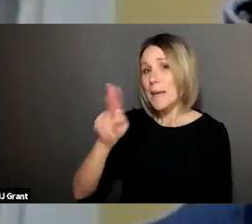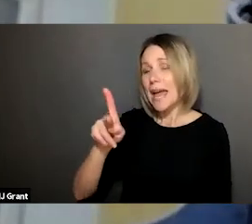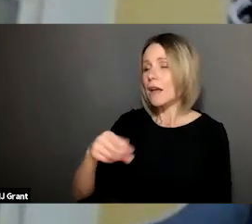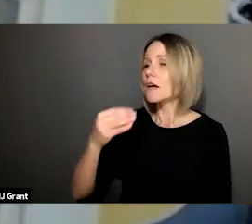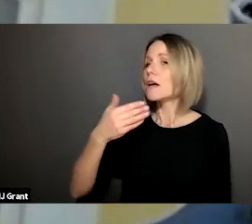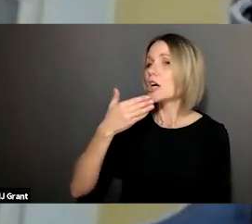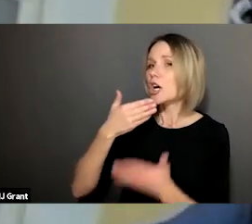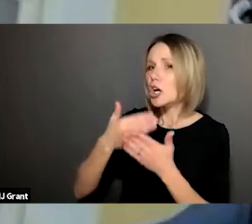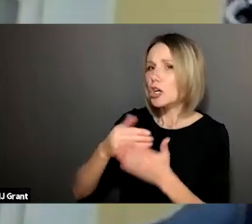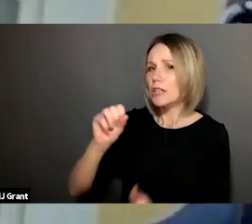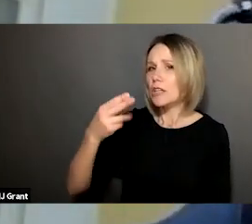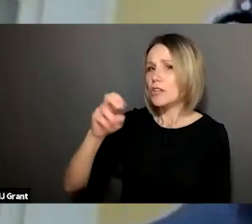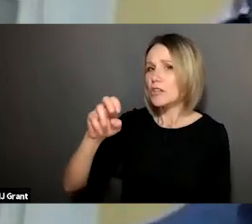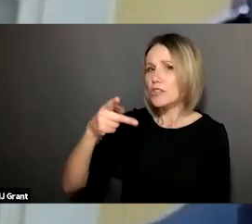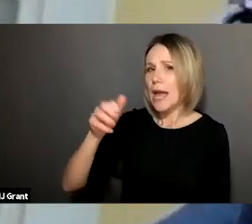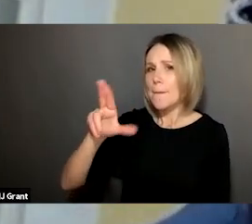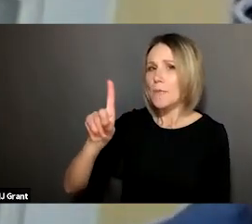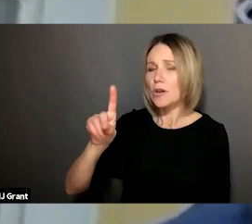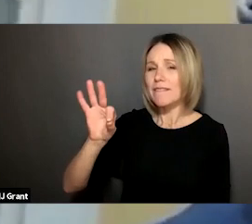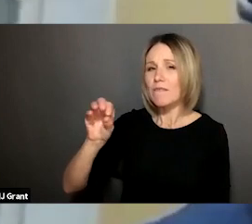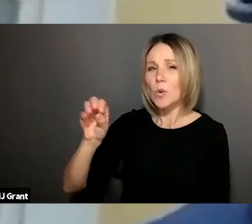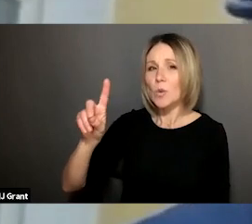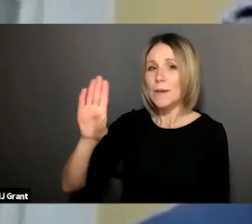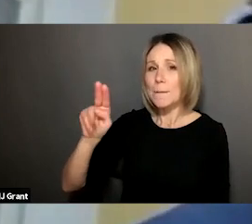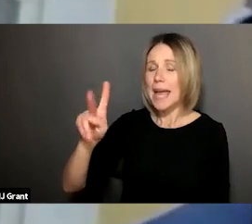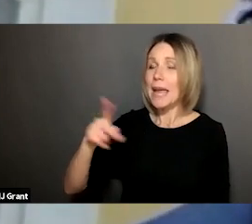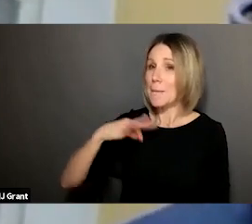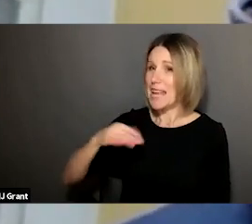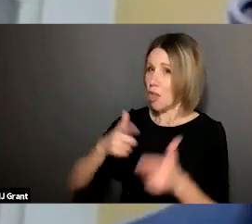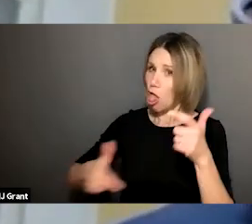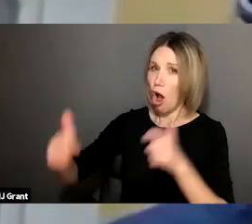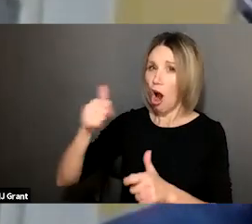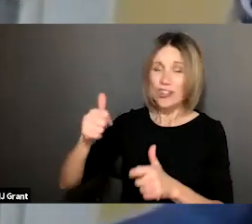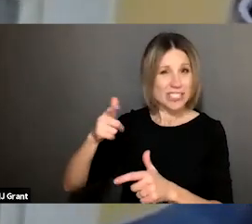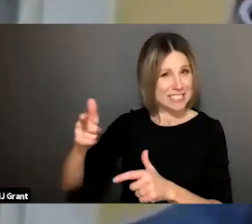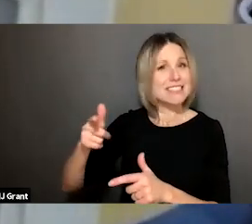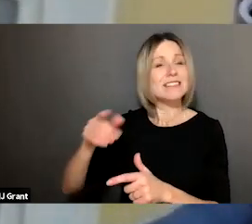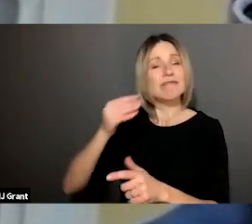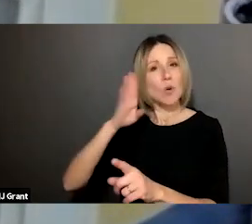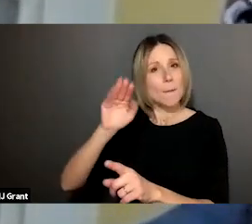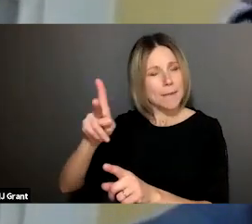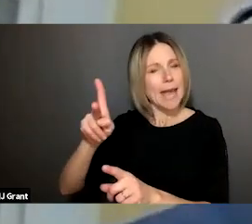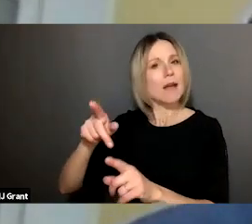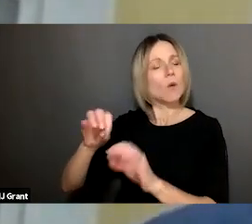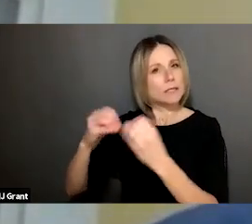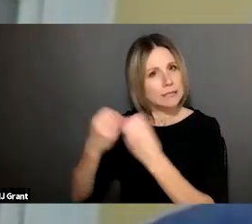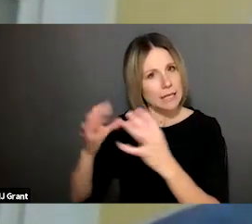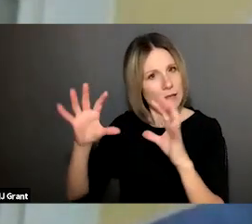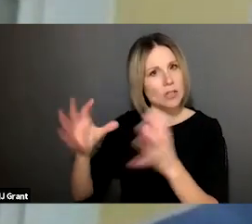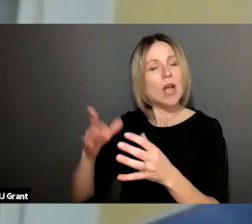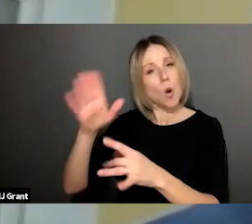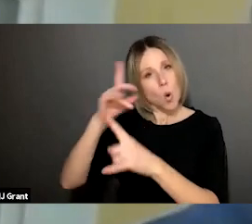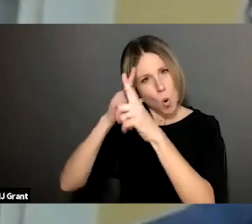relief organization, has set a bold goal of ensuring every Mainer has access to enough nutritious food by the end